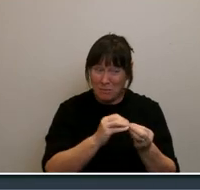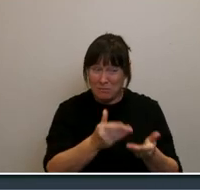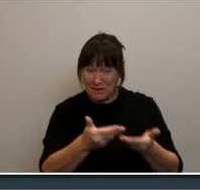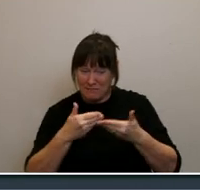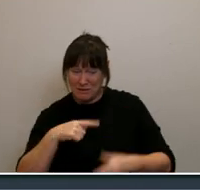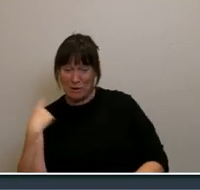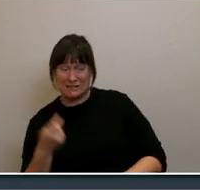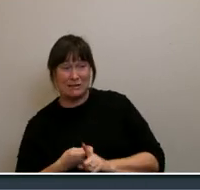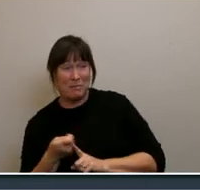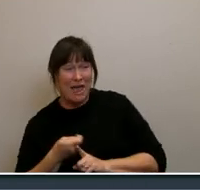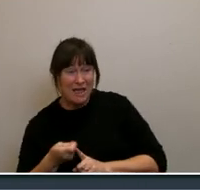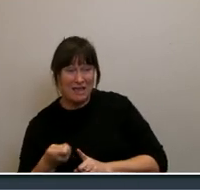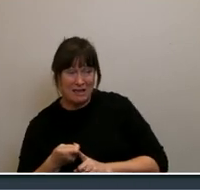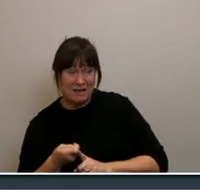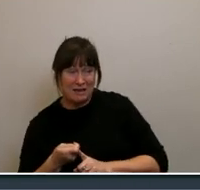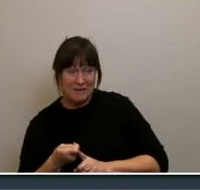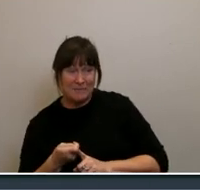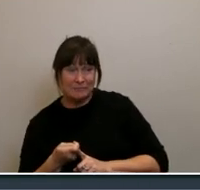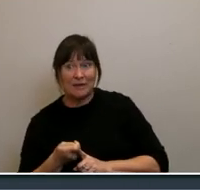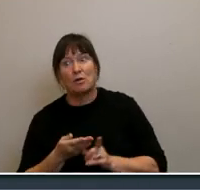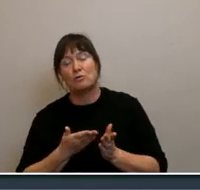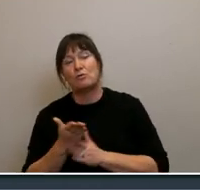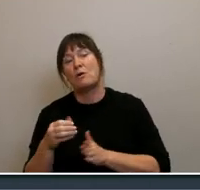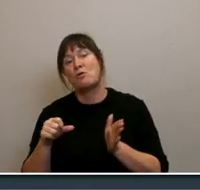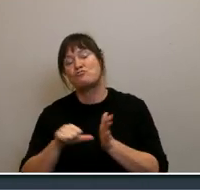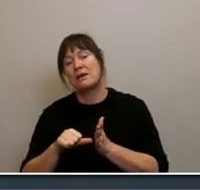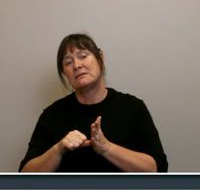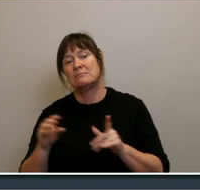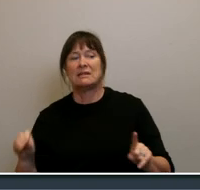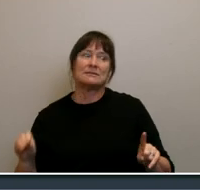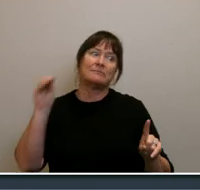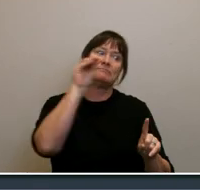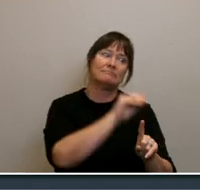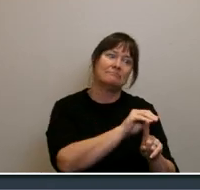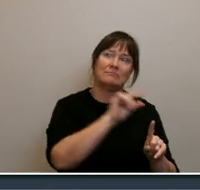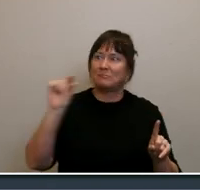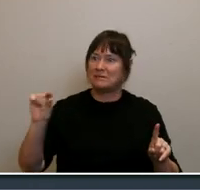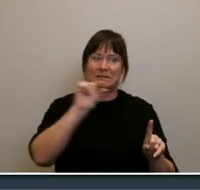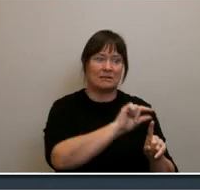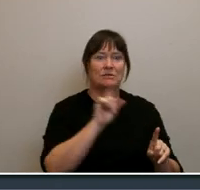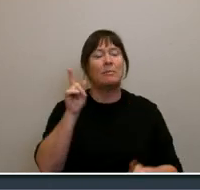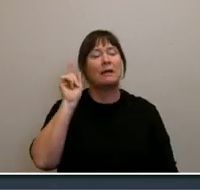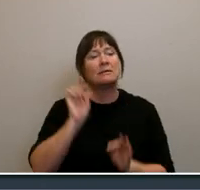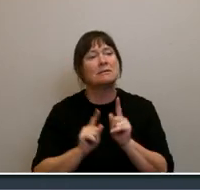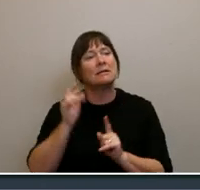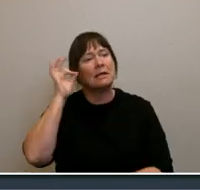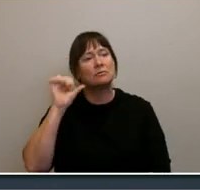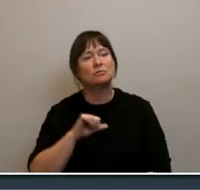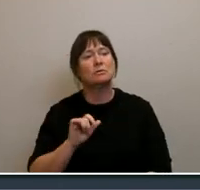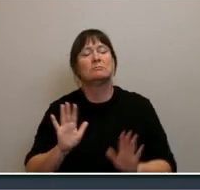Napier ratepayer is going to be paying a contribution through rates to the regional council, of course, but the city council should step